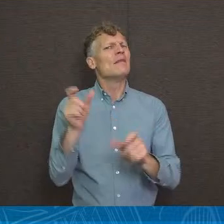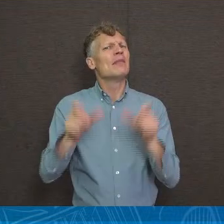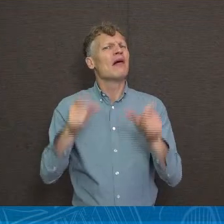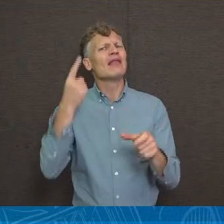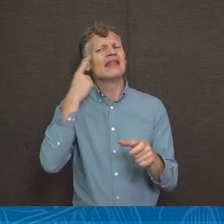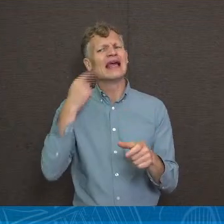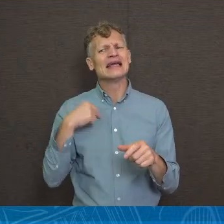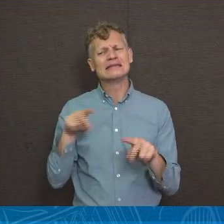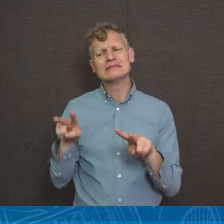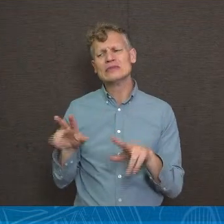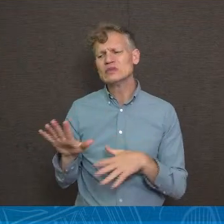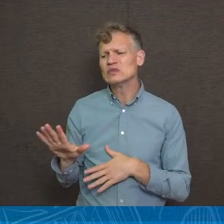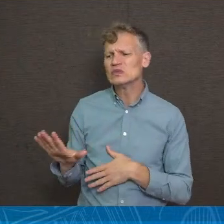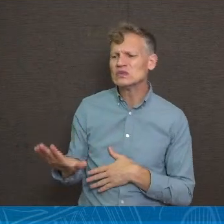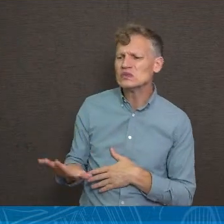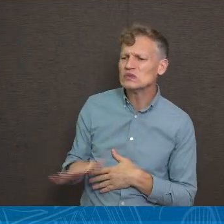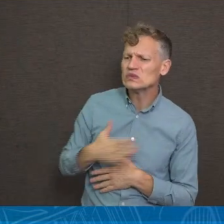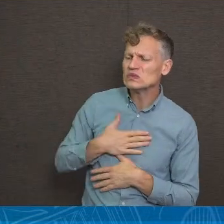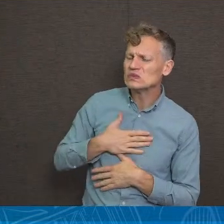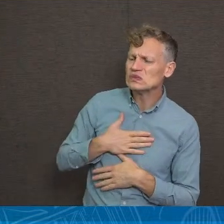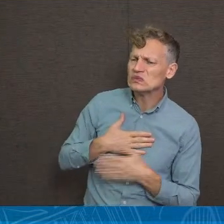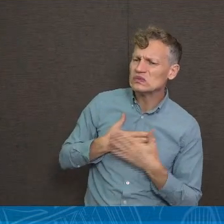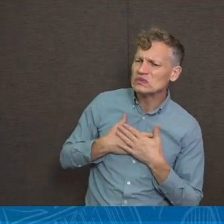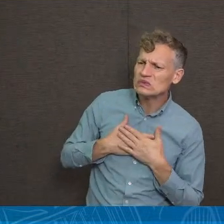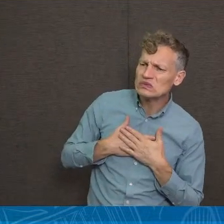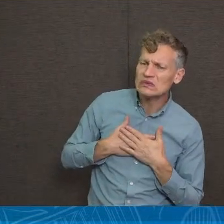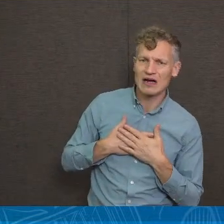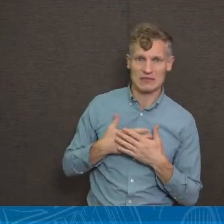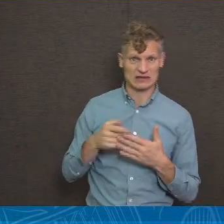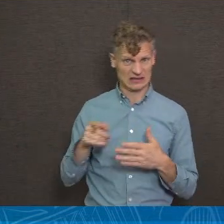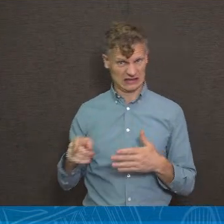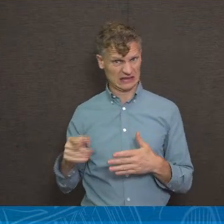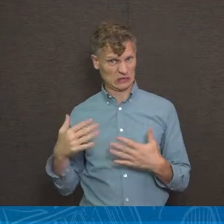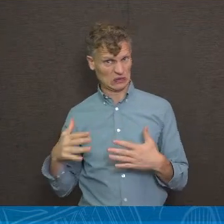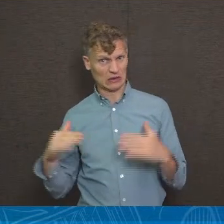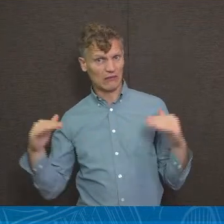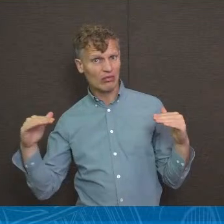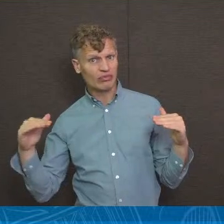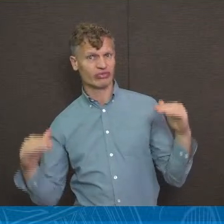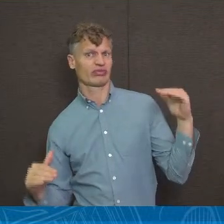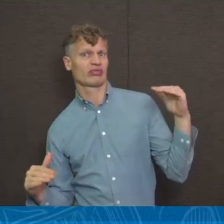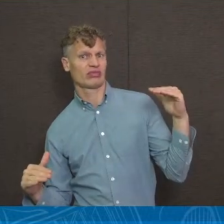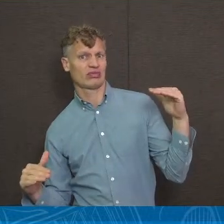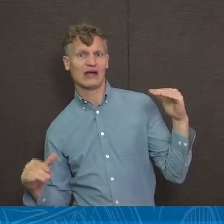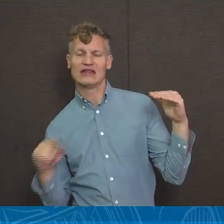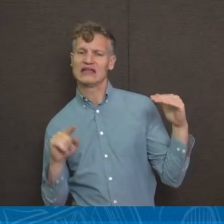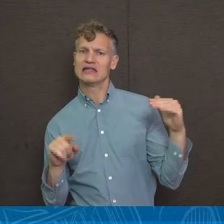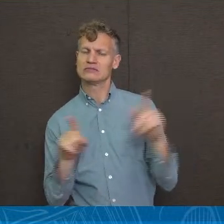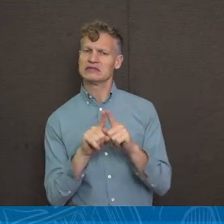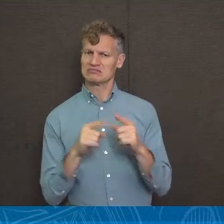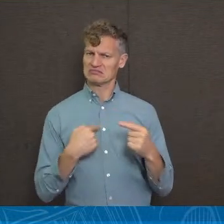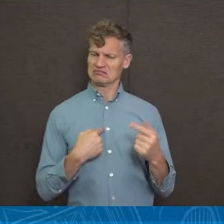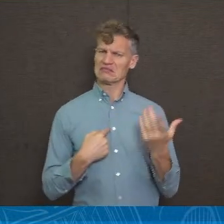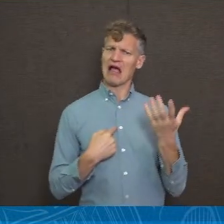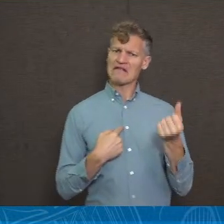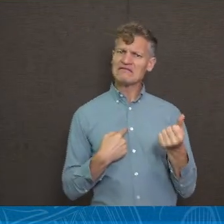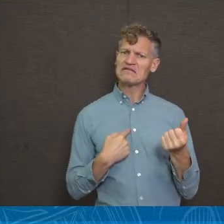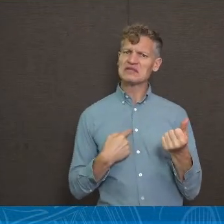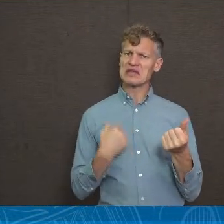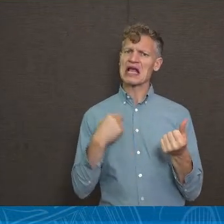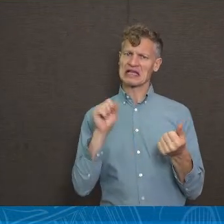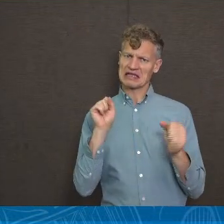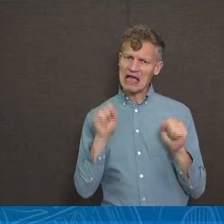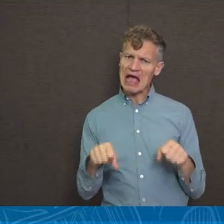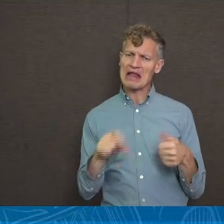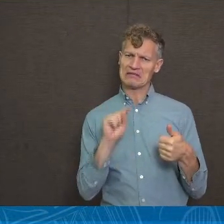that inequality and discrimination that people experience through ableism that